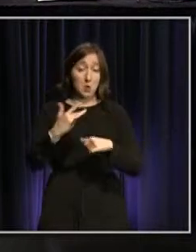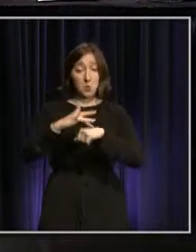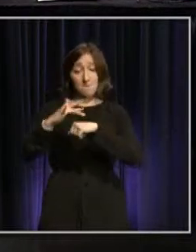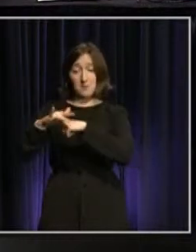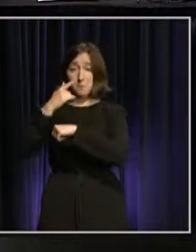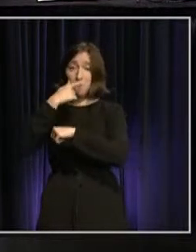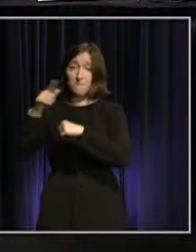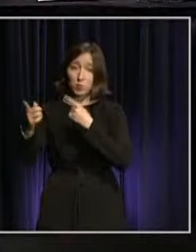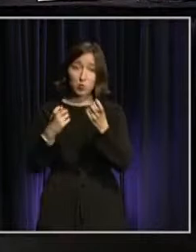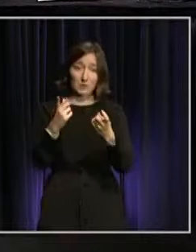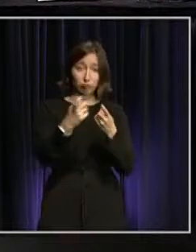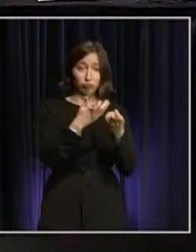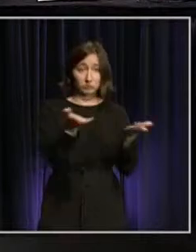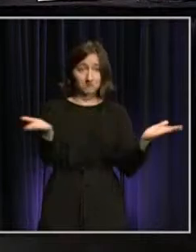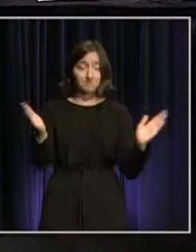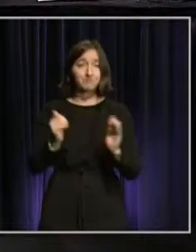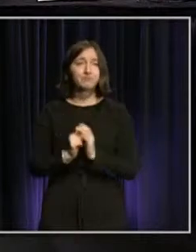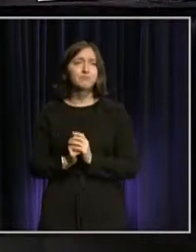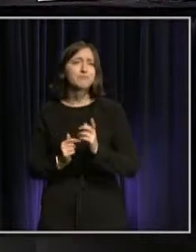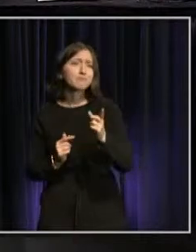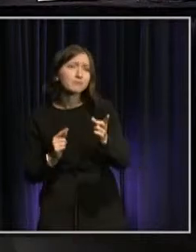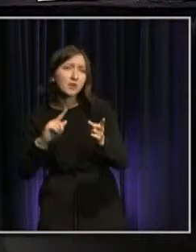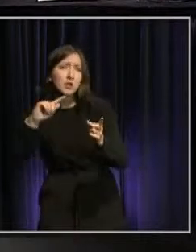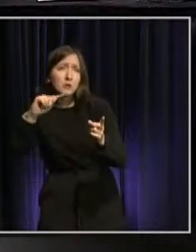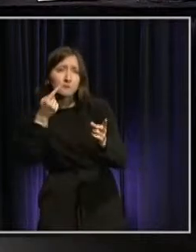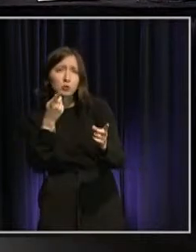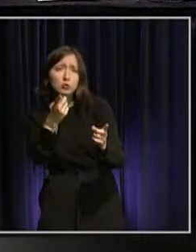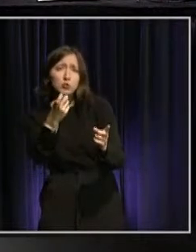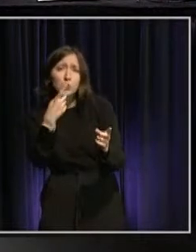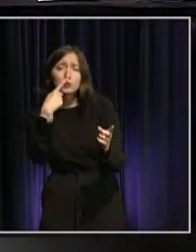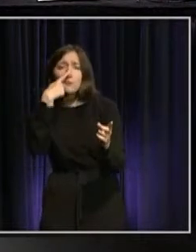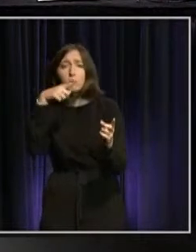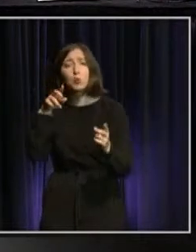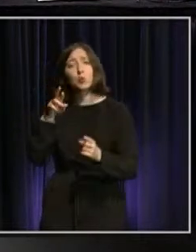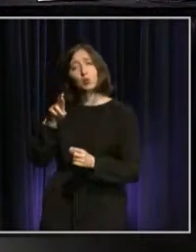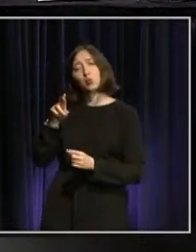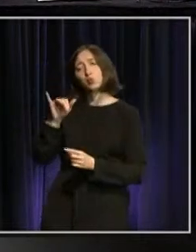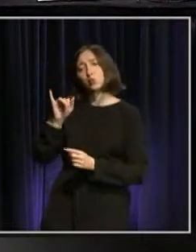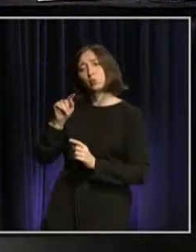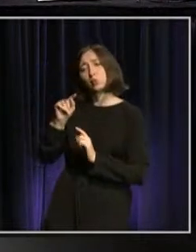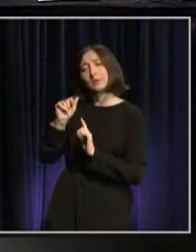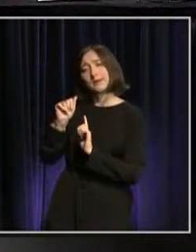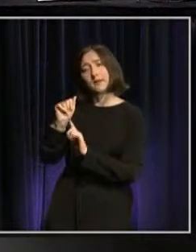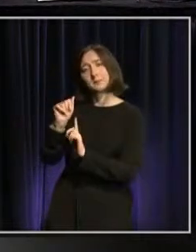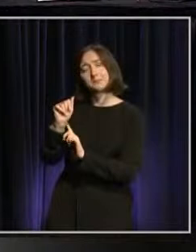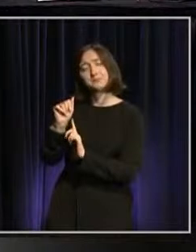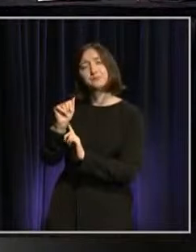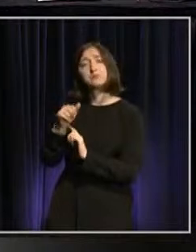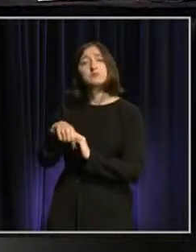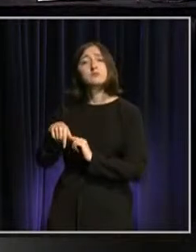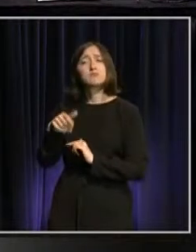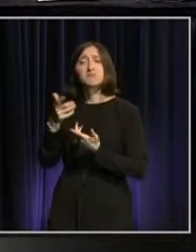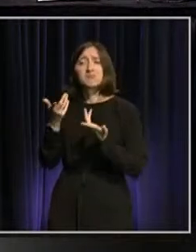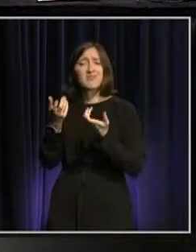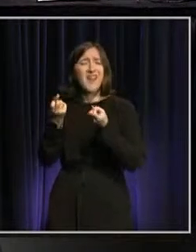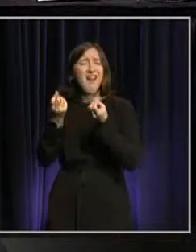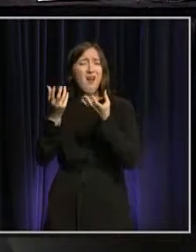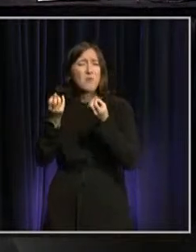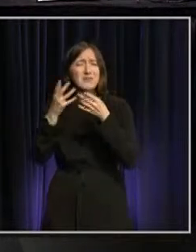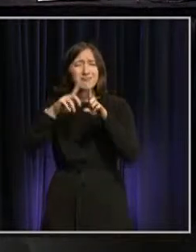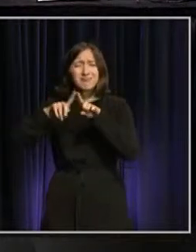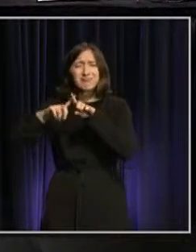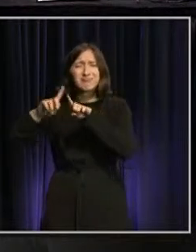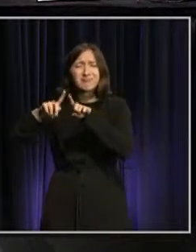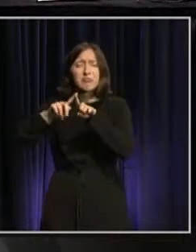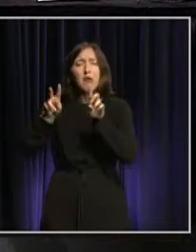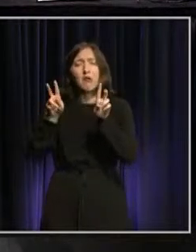questions. Our first question tonight is for Rita. Is there a breakdown of how many variant cases that have been recorded